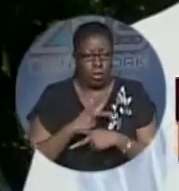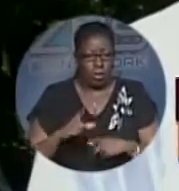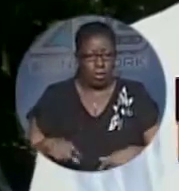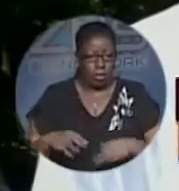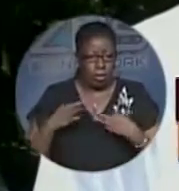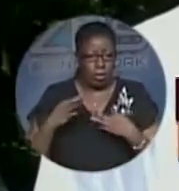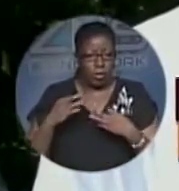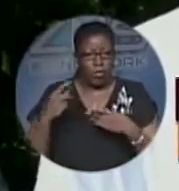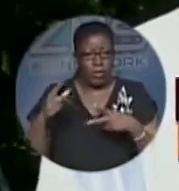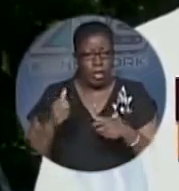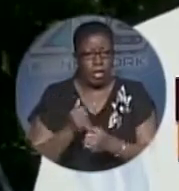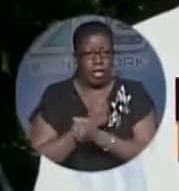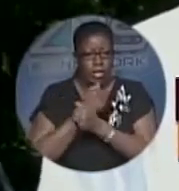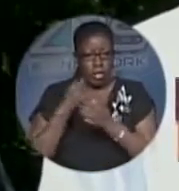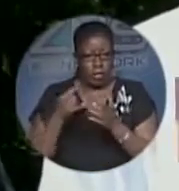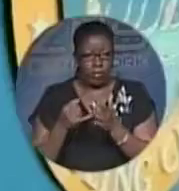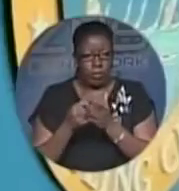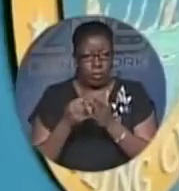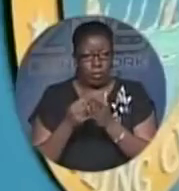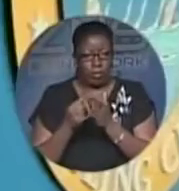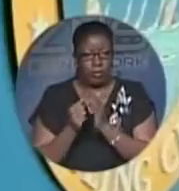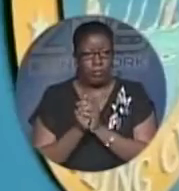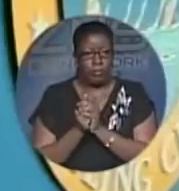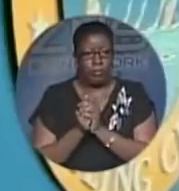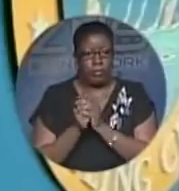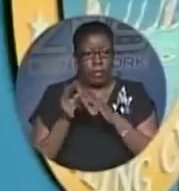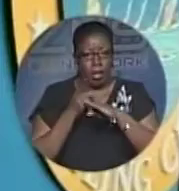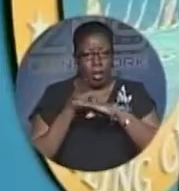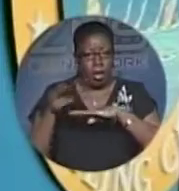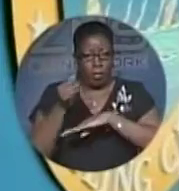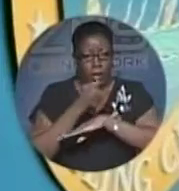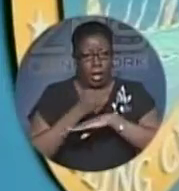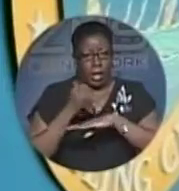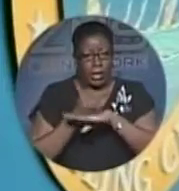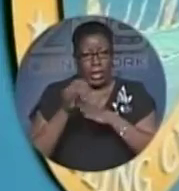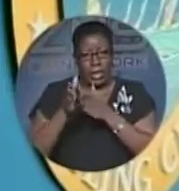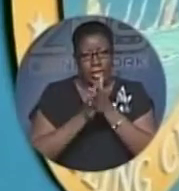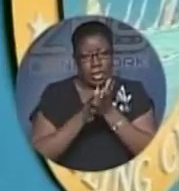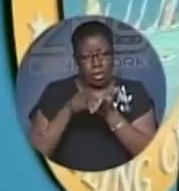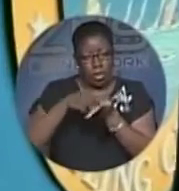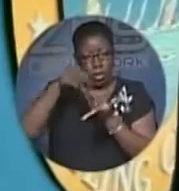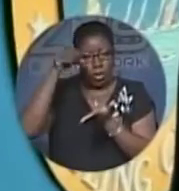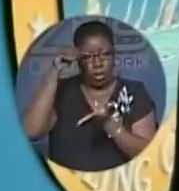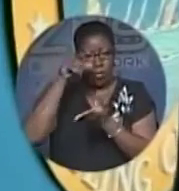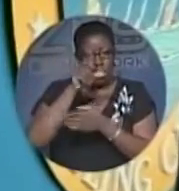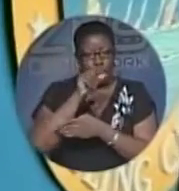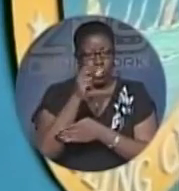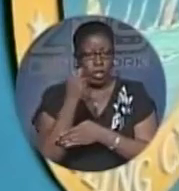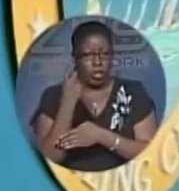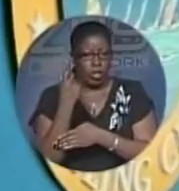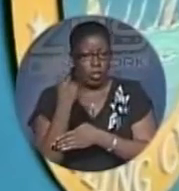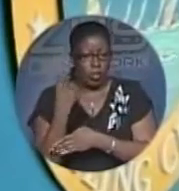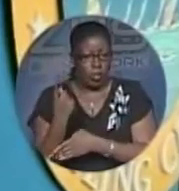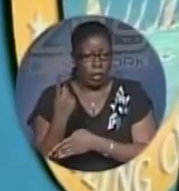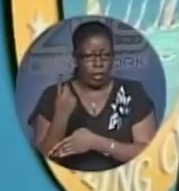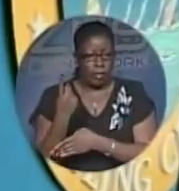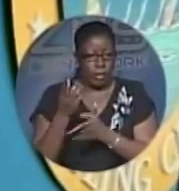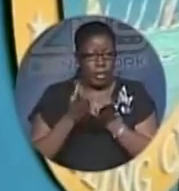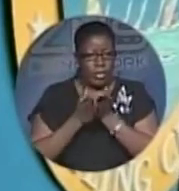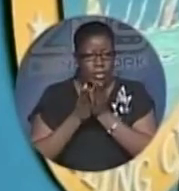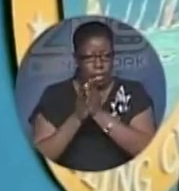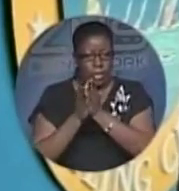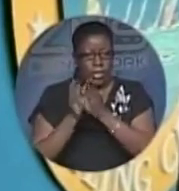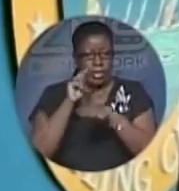really, really love it, and it taught me a lot of discipline. Harbour Islanders were also excited to learn that the 2012 Optimus Sailing